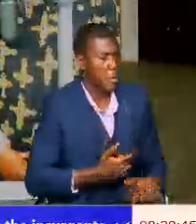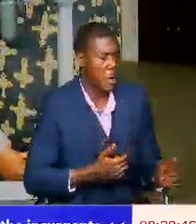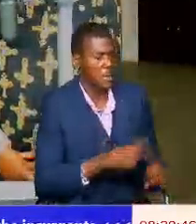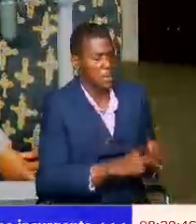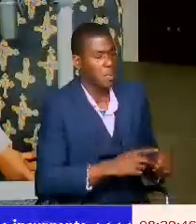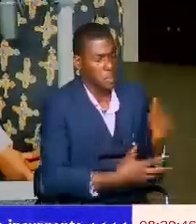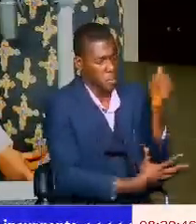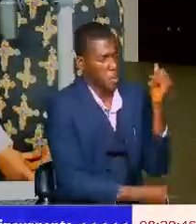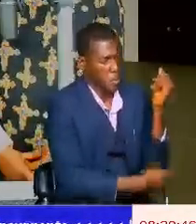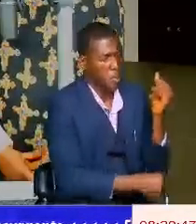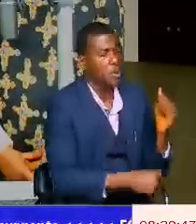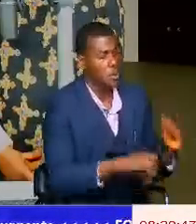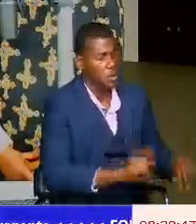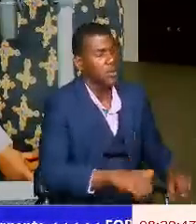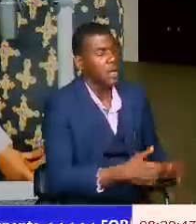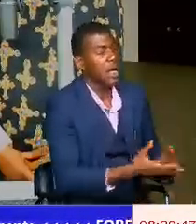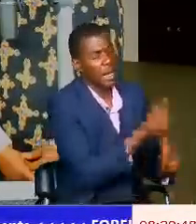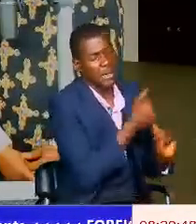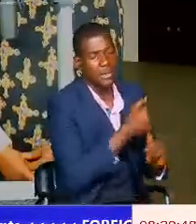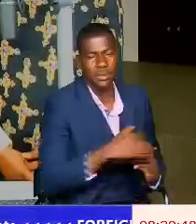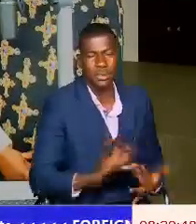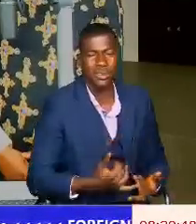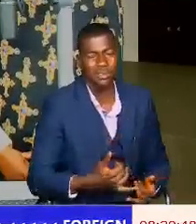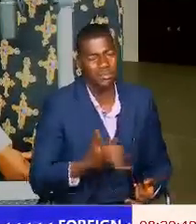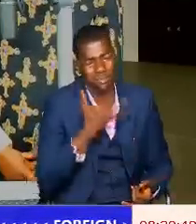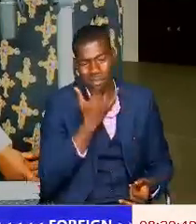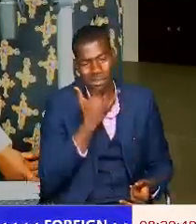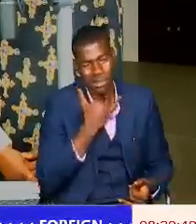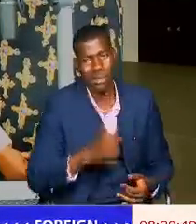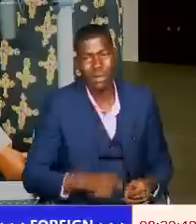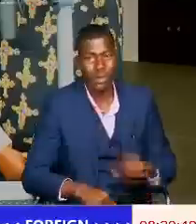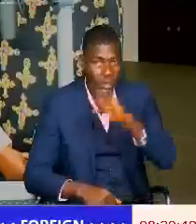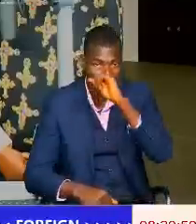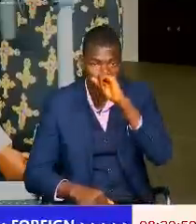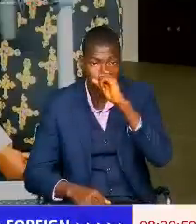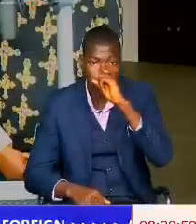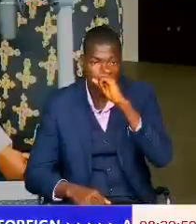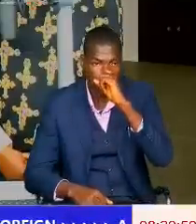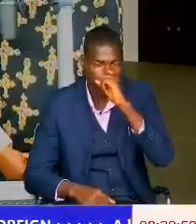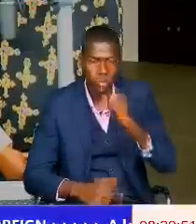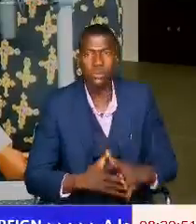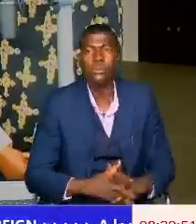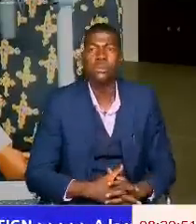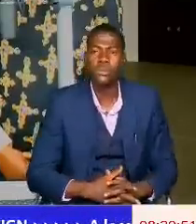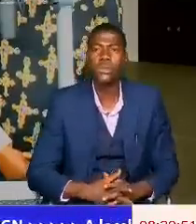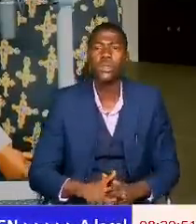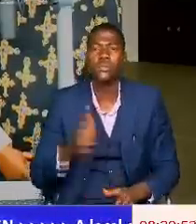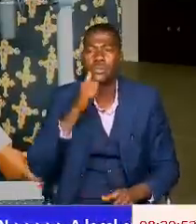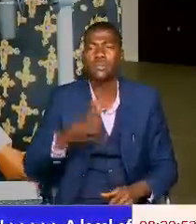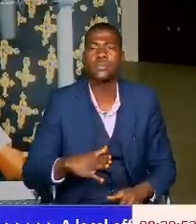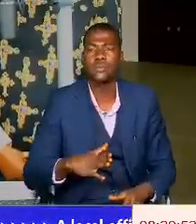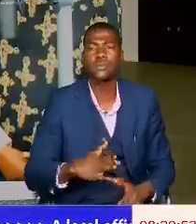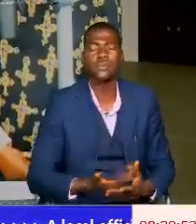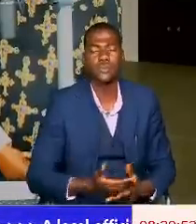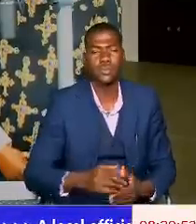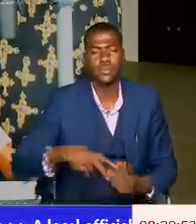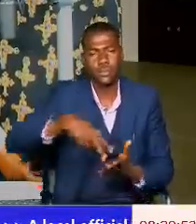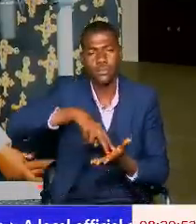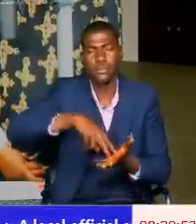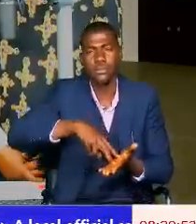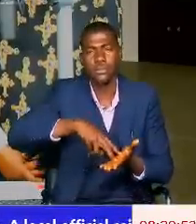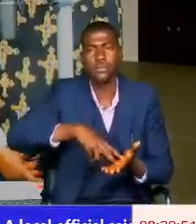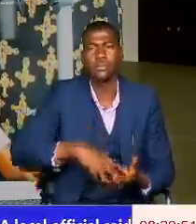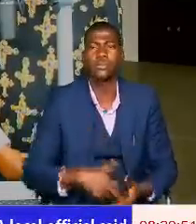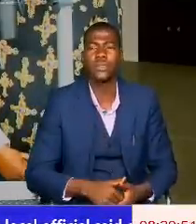My daughter, stand up. The president, the national... the president of the